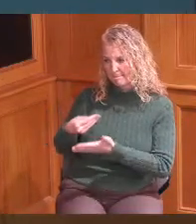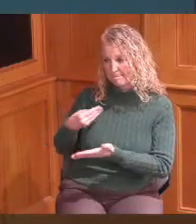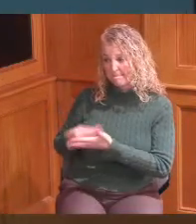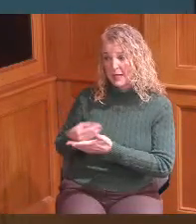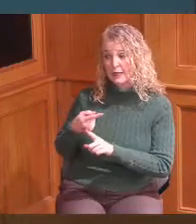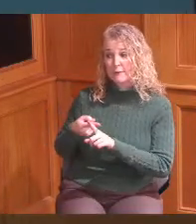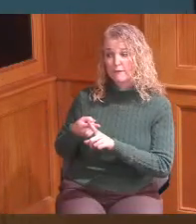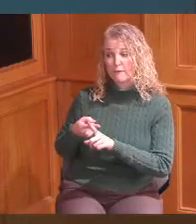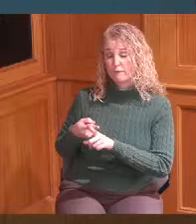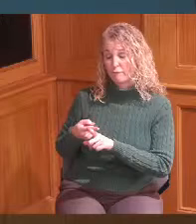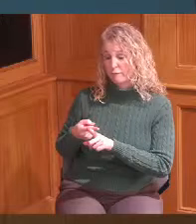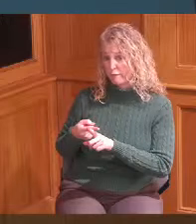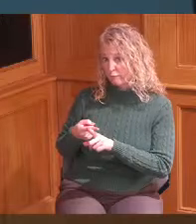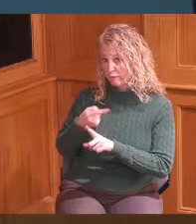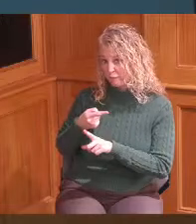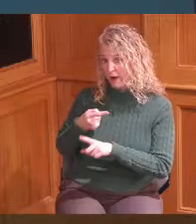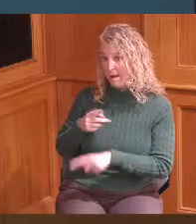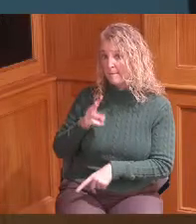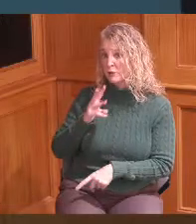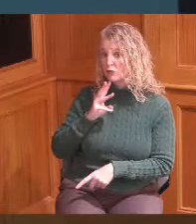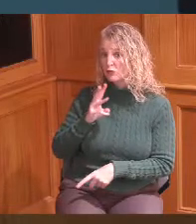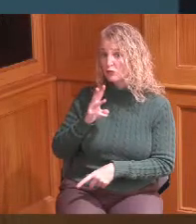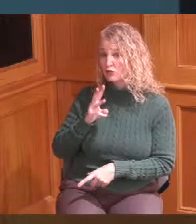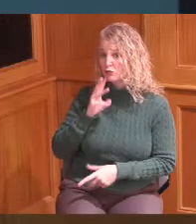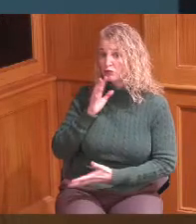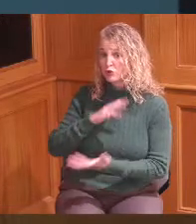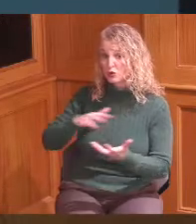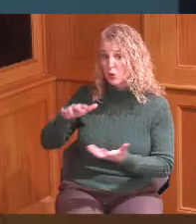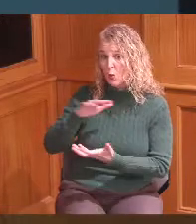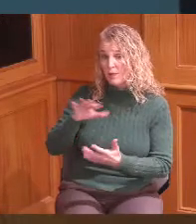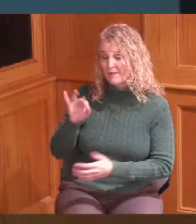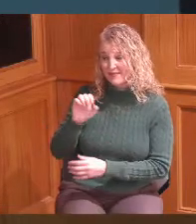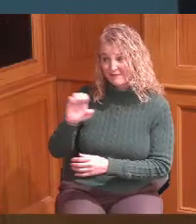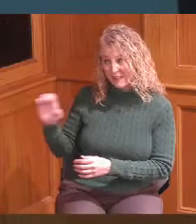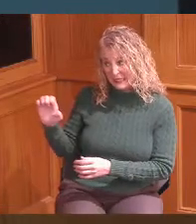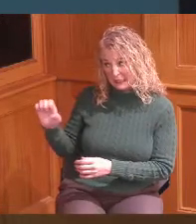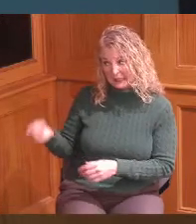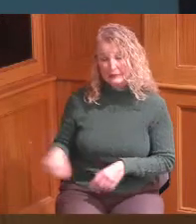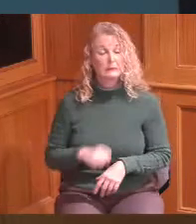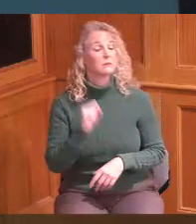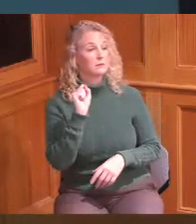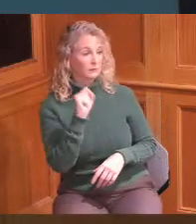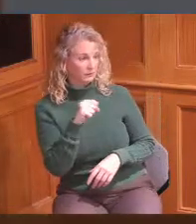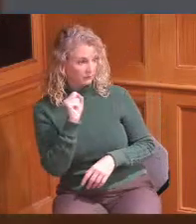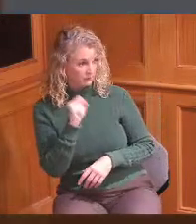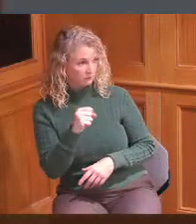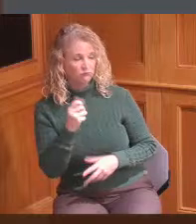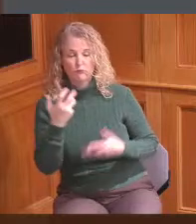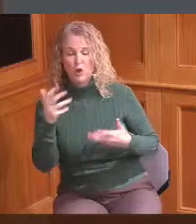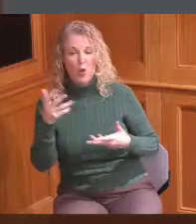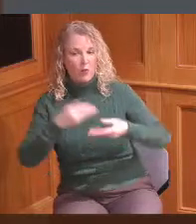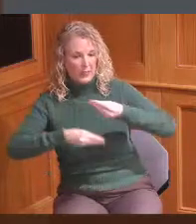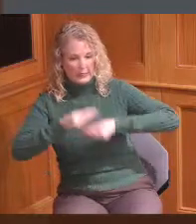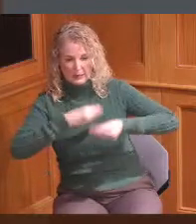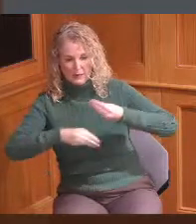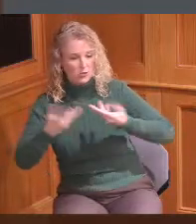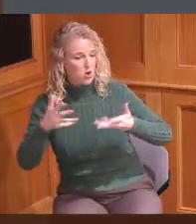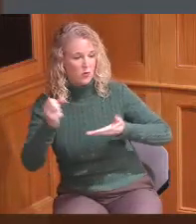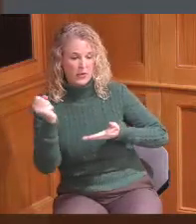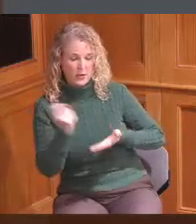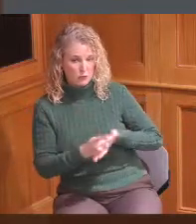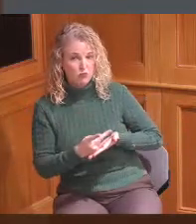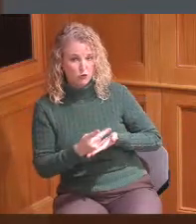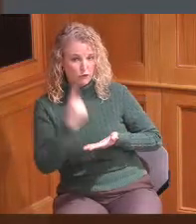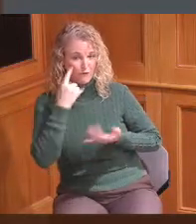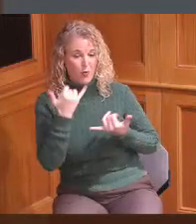fees that are generated through stormwater? In both cases, yes, it is. Okay. So it has been budgeted for and approved in the